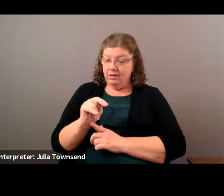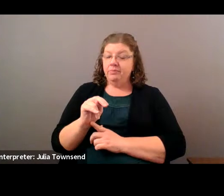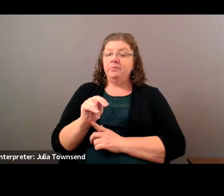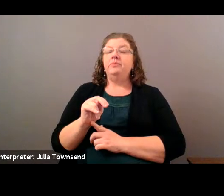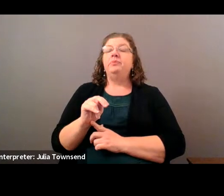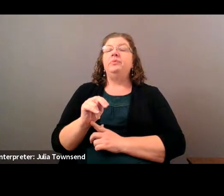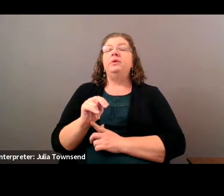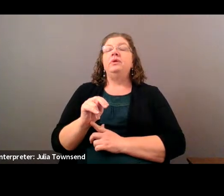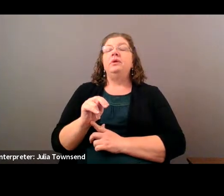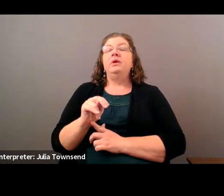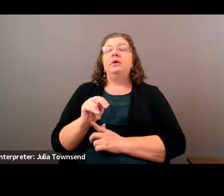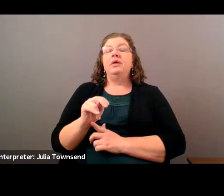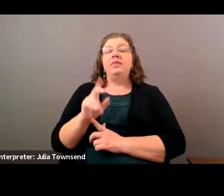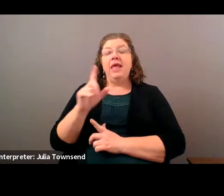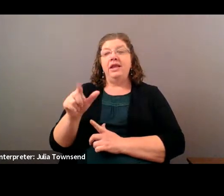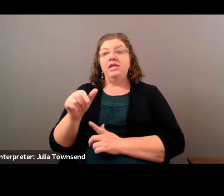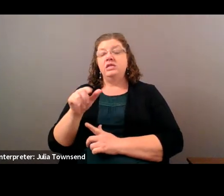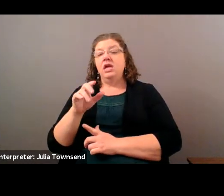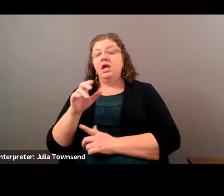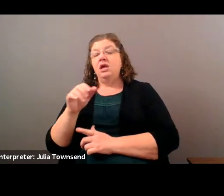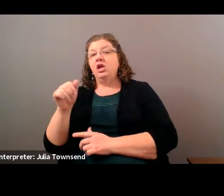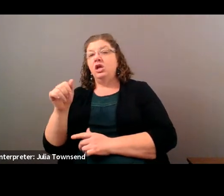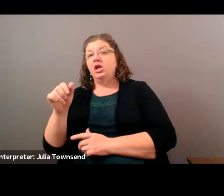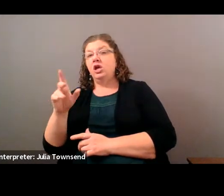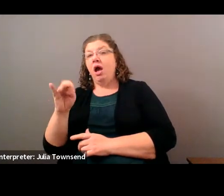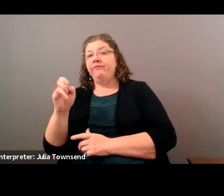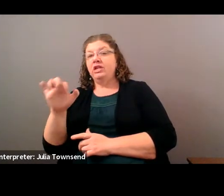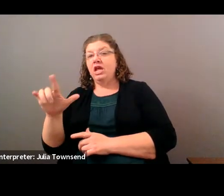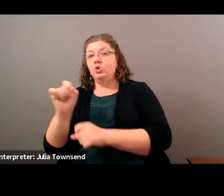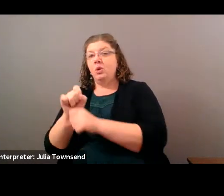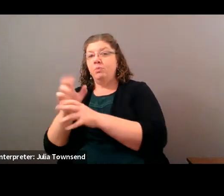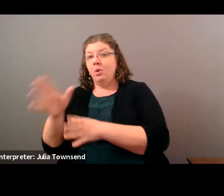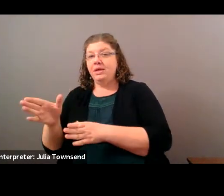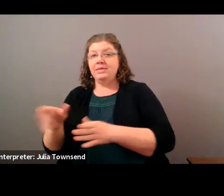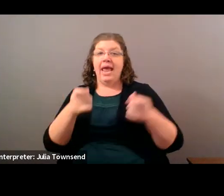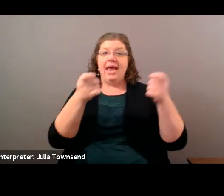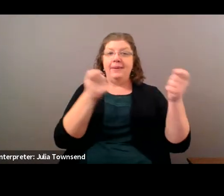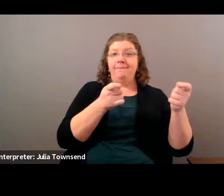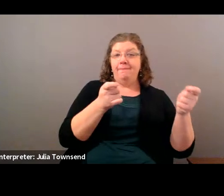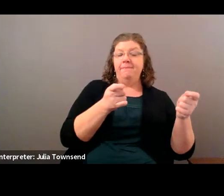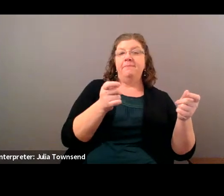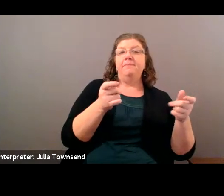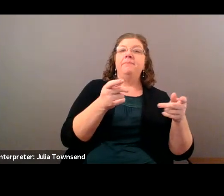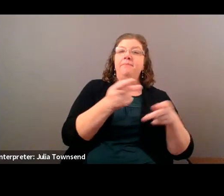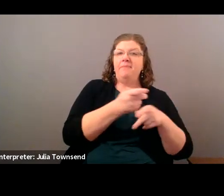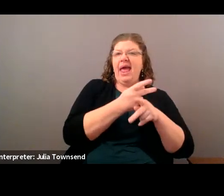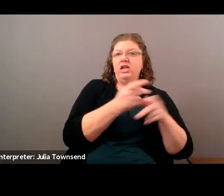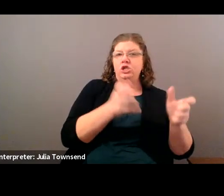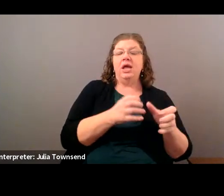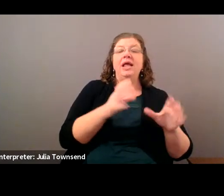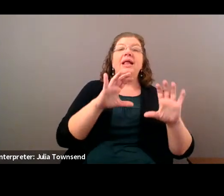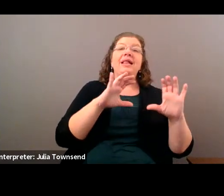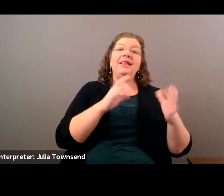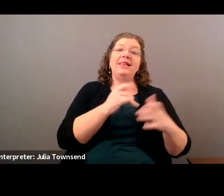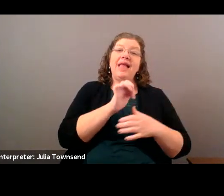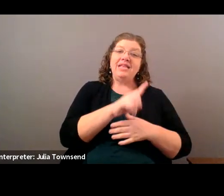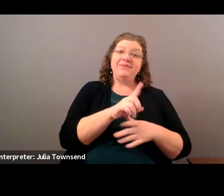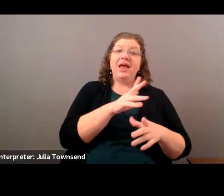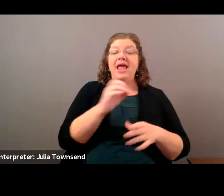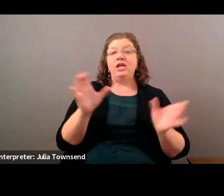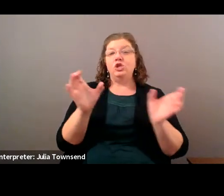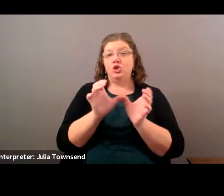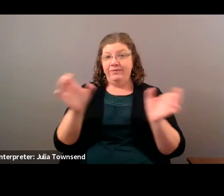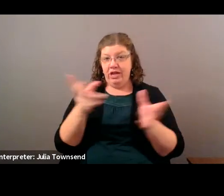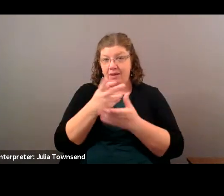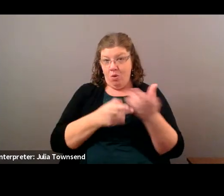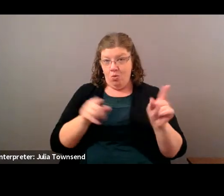the confidential employees and our management employees, both classified and certificated. And so this agreement represents